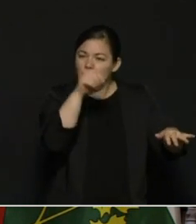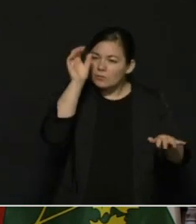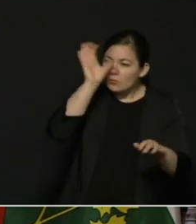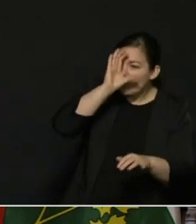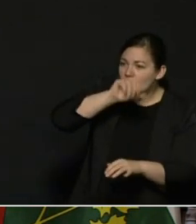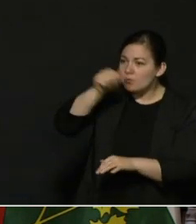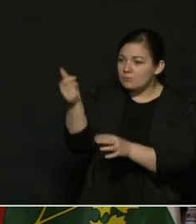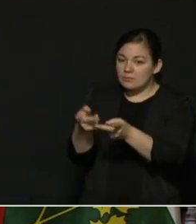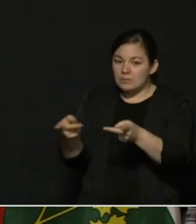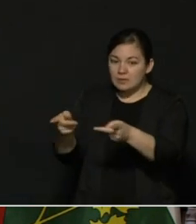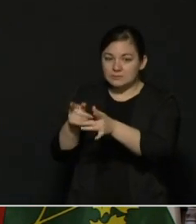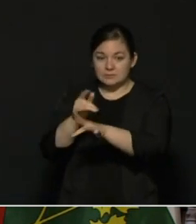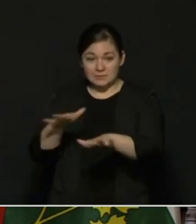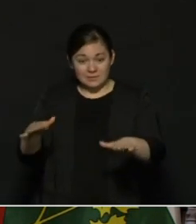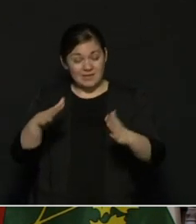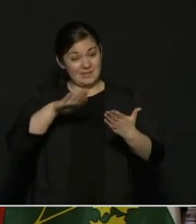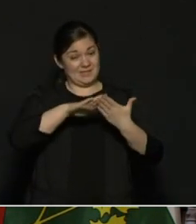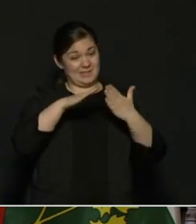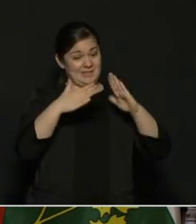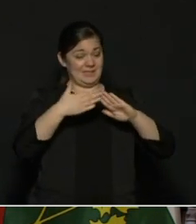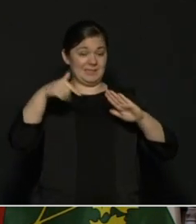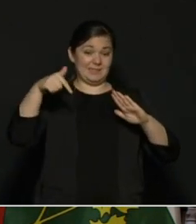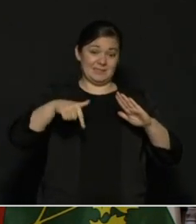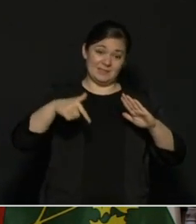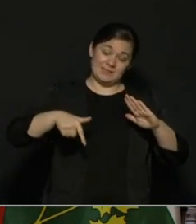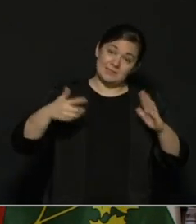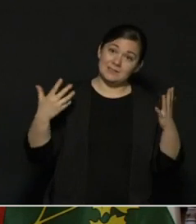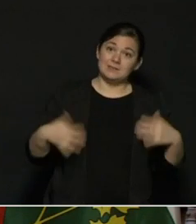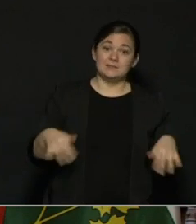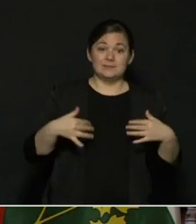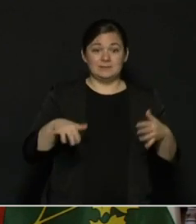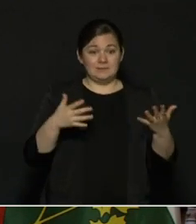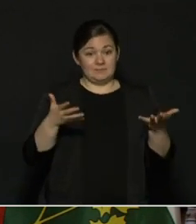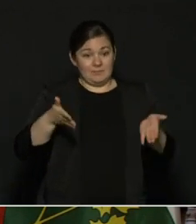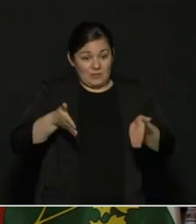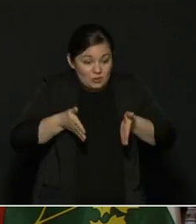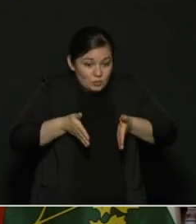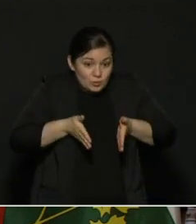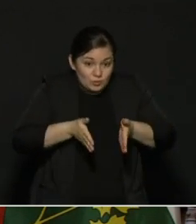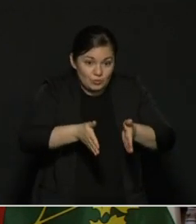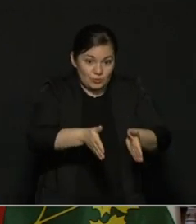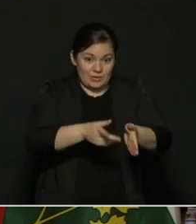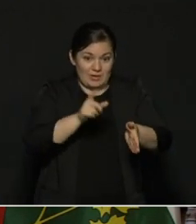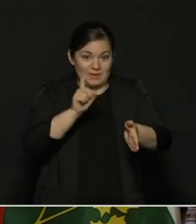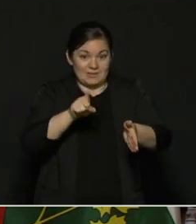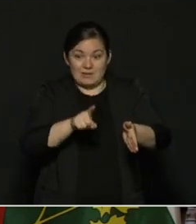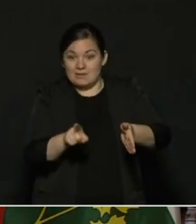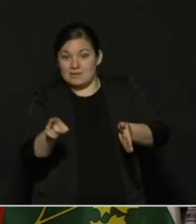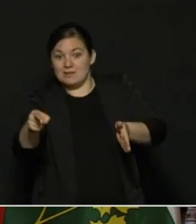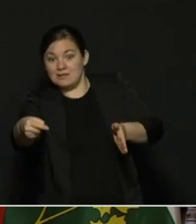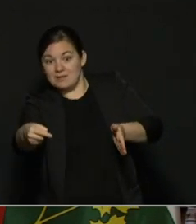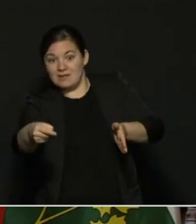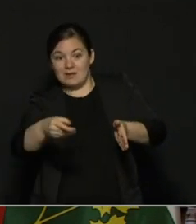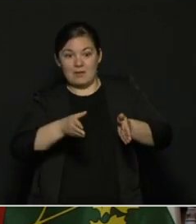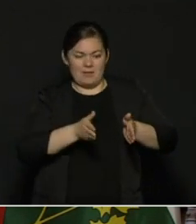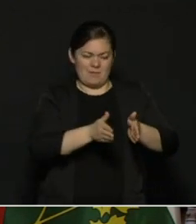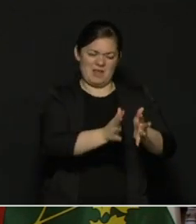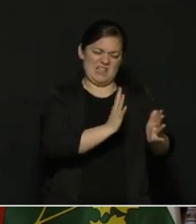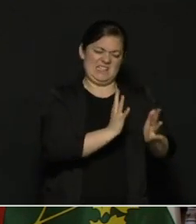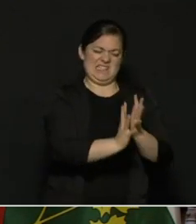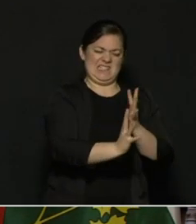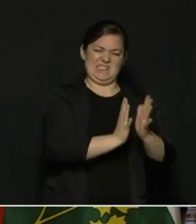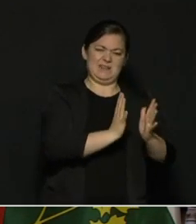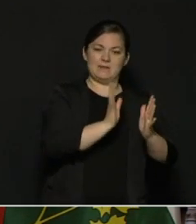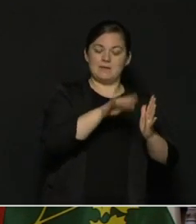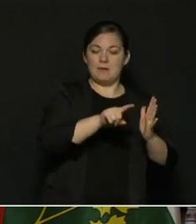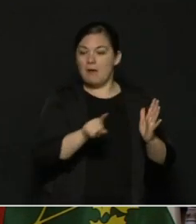urban areas where you may have to be in like a busy street or section to get to your place, or potentially on an elevator for a minute with